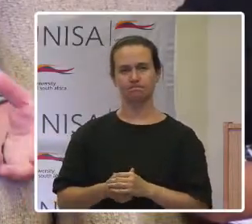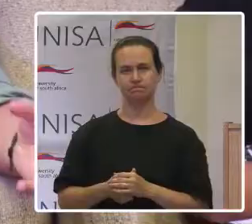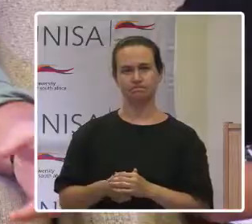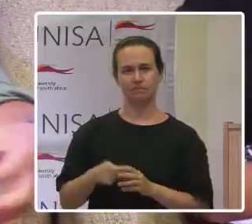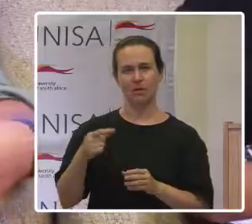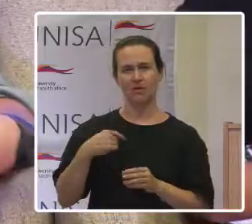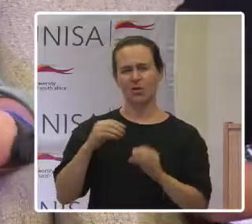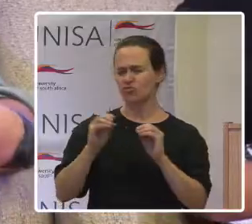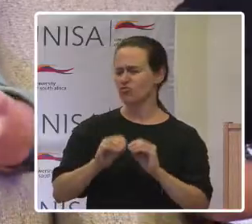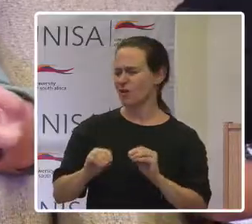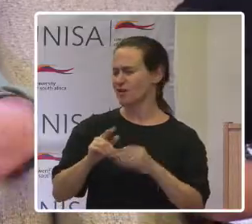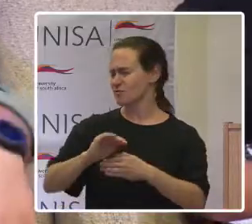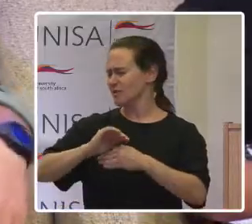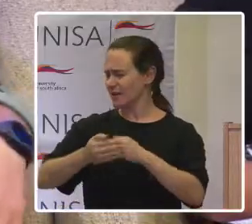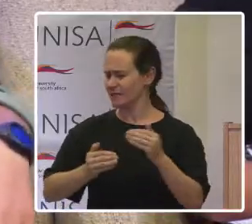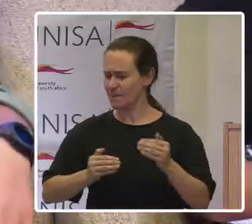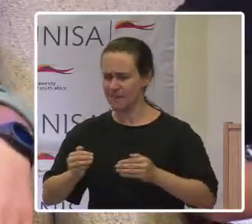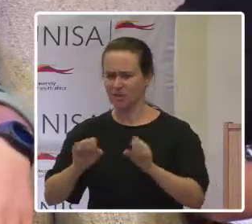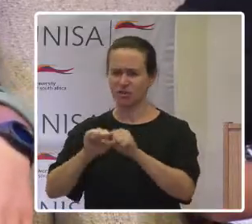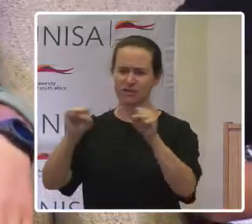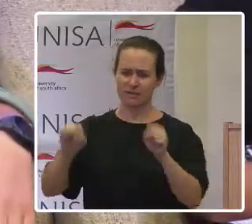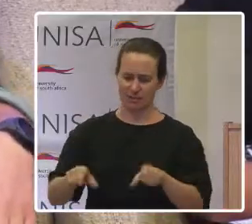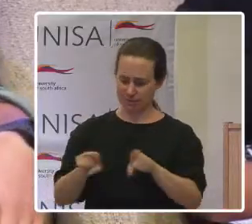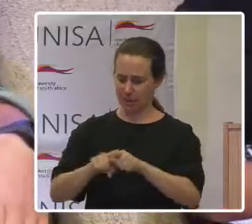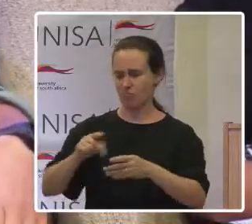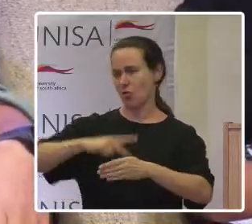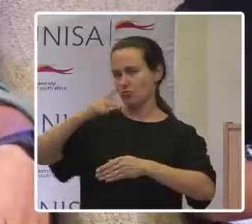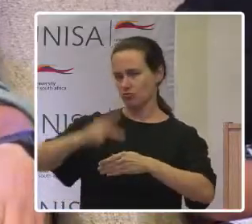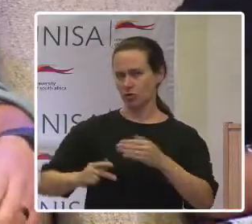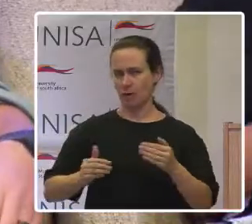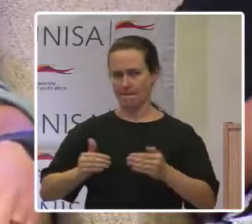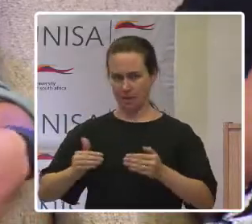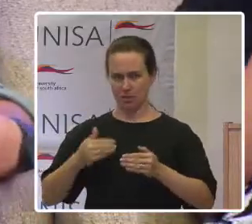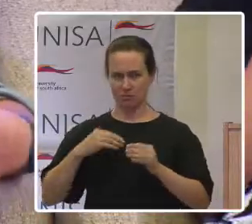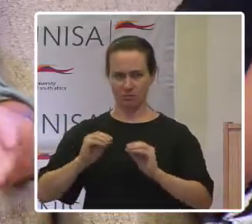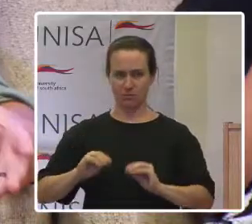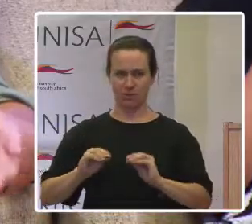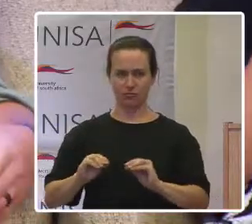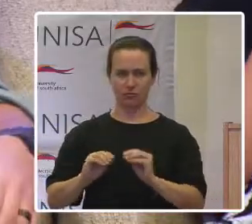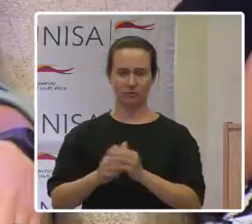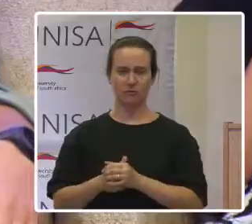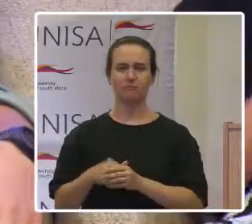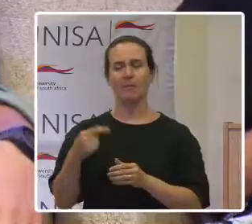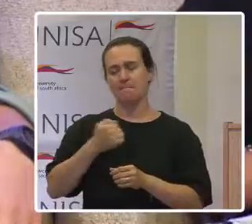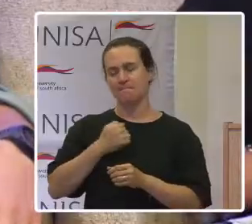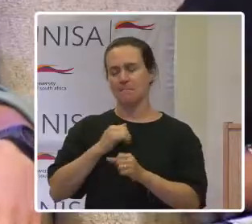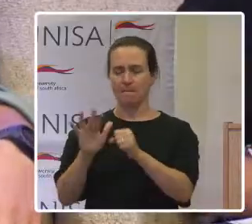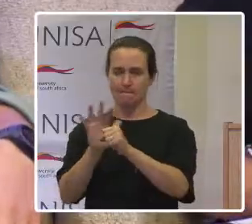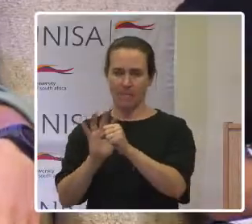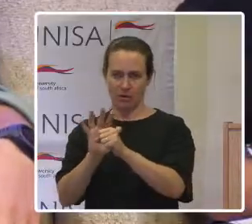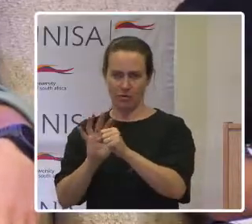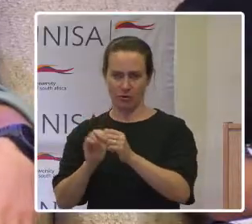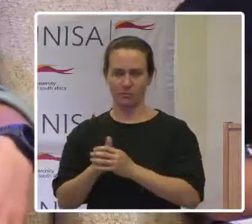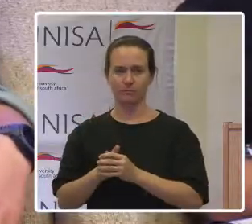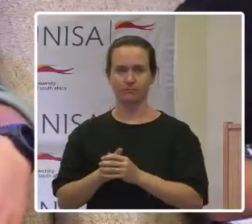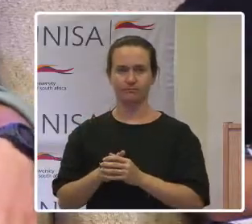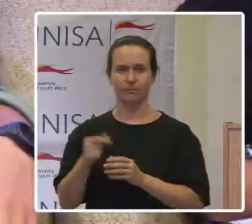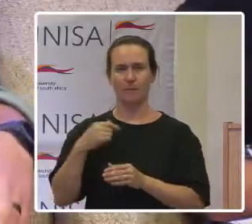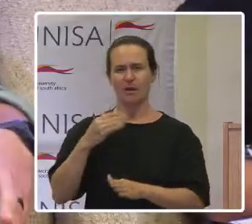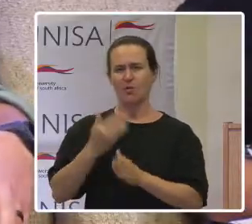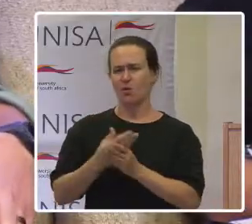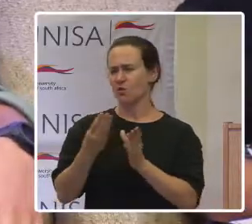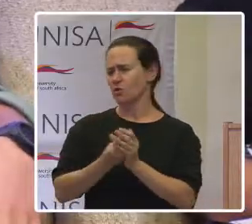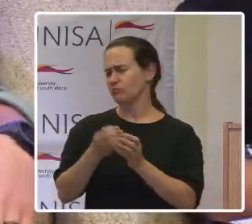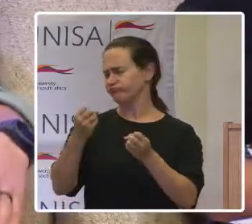Trained on safety management systems as well as project management. So that's my background. I work with